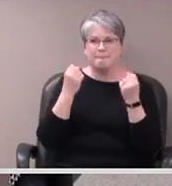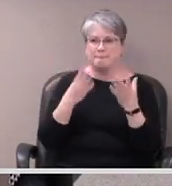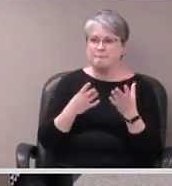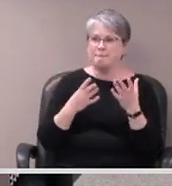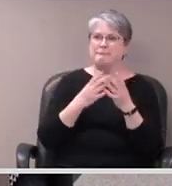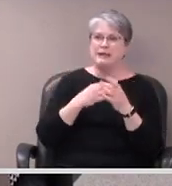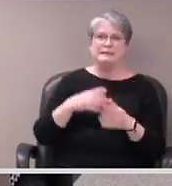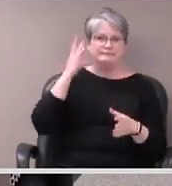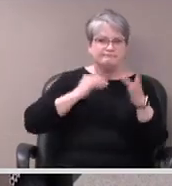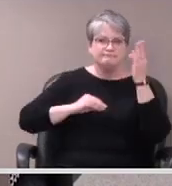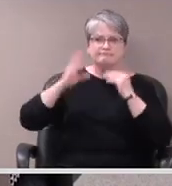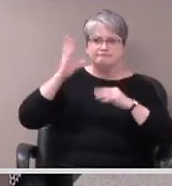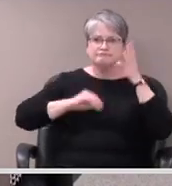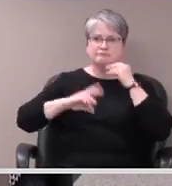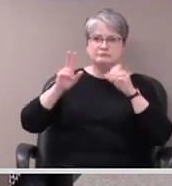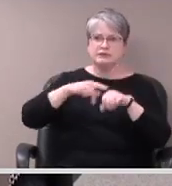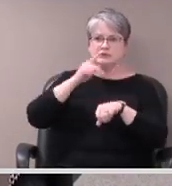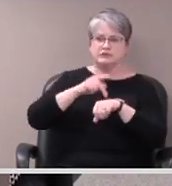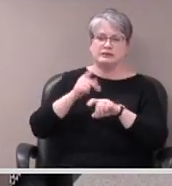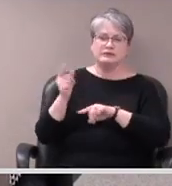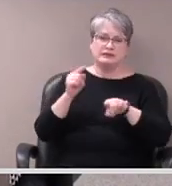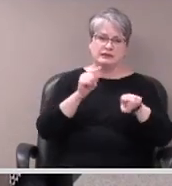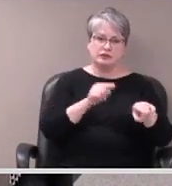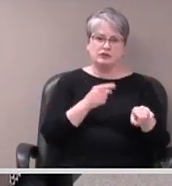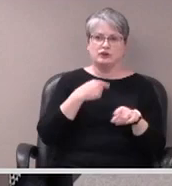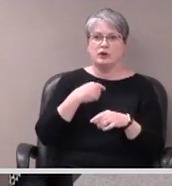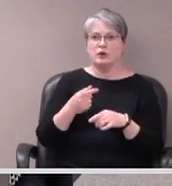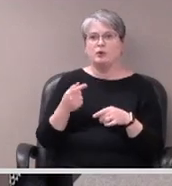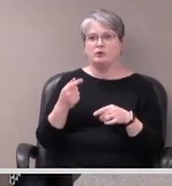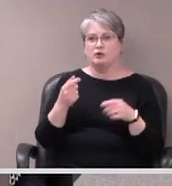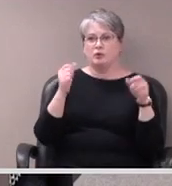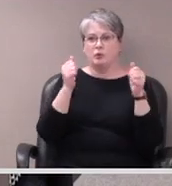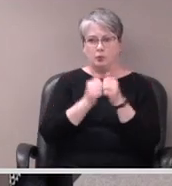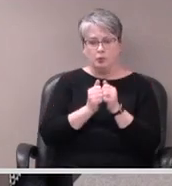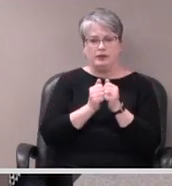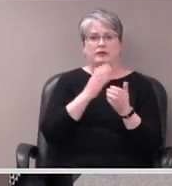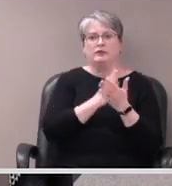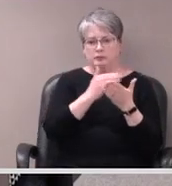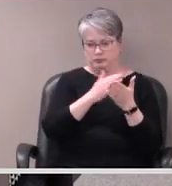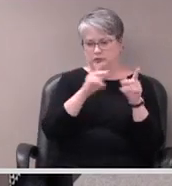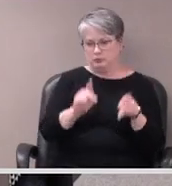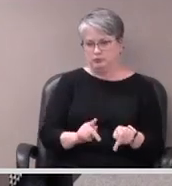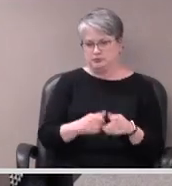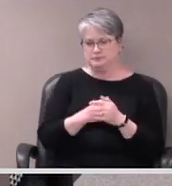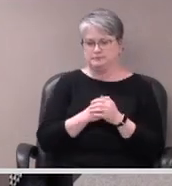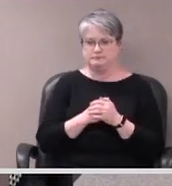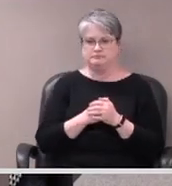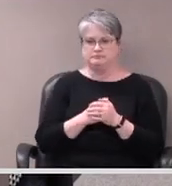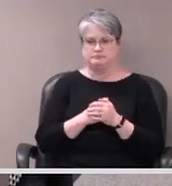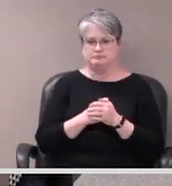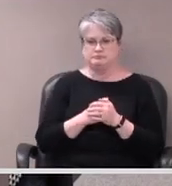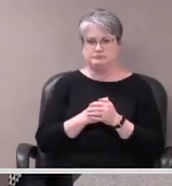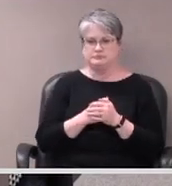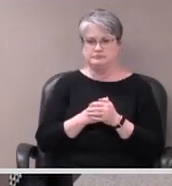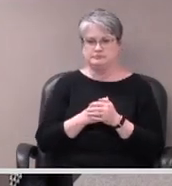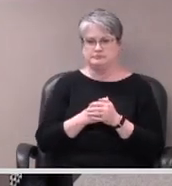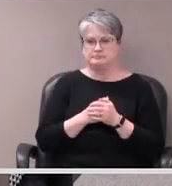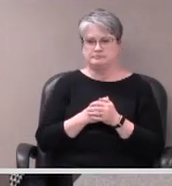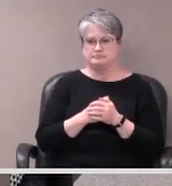that attend along with the individual that they have working on their budgets. So as far